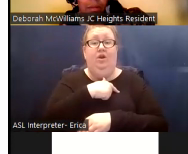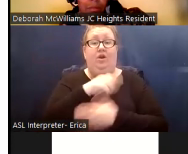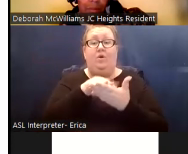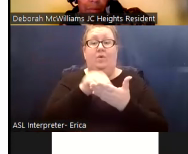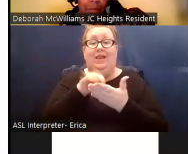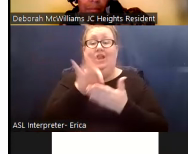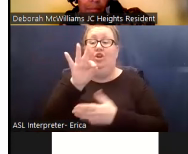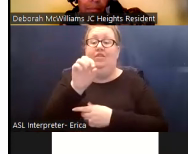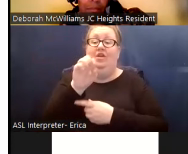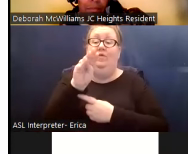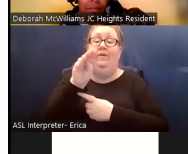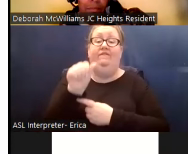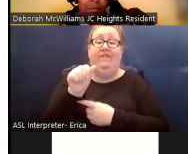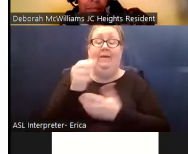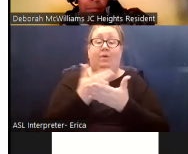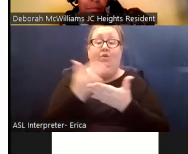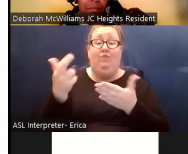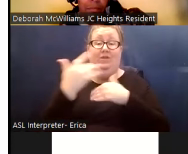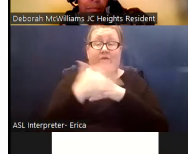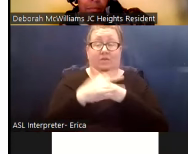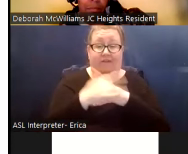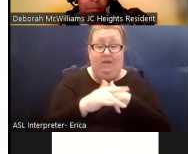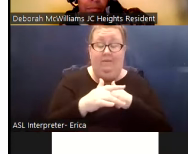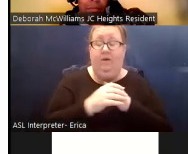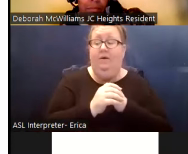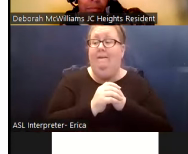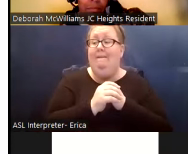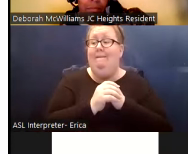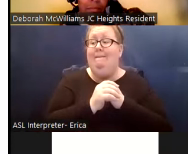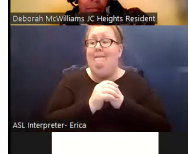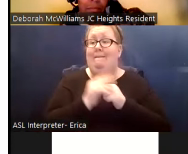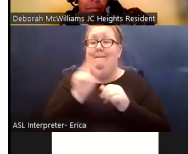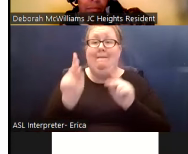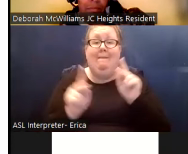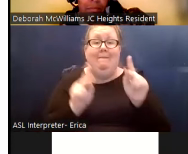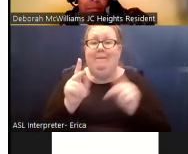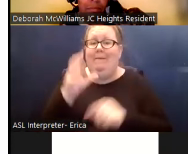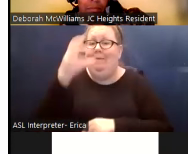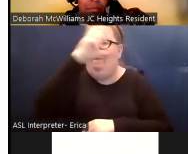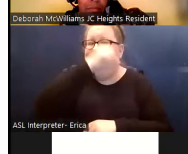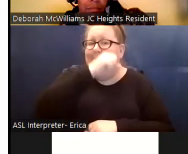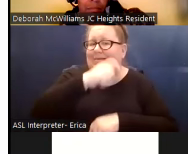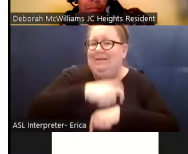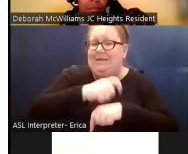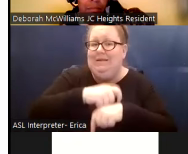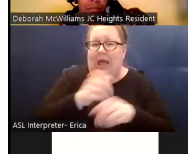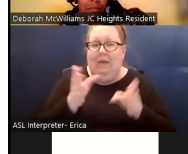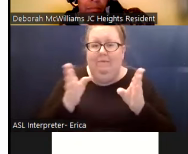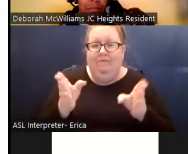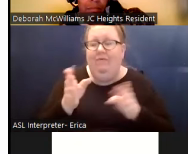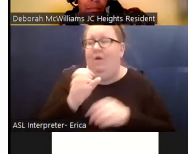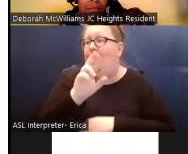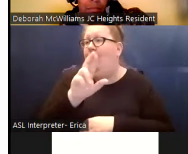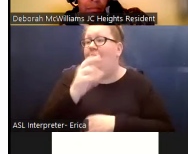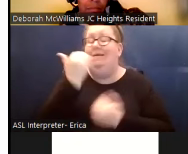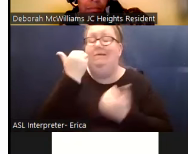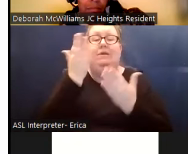resources available, but people either missed the window or didn't know where it was happening,